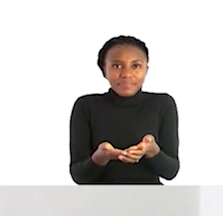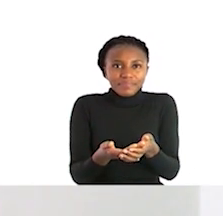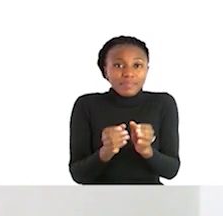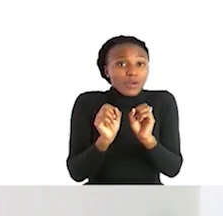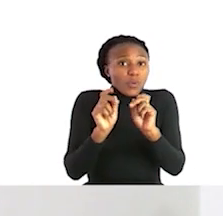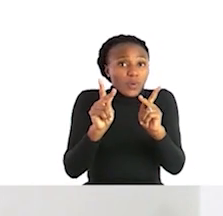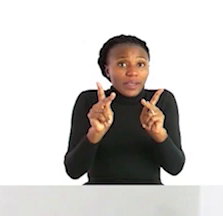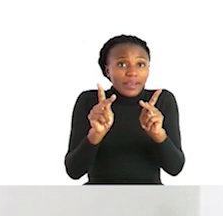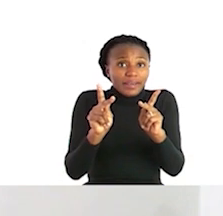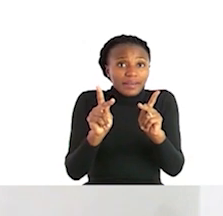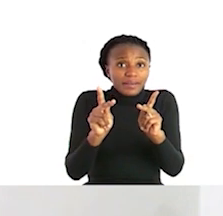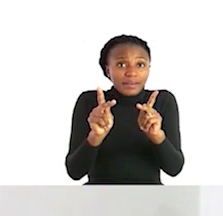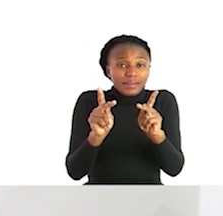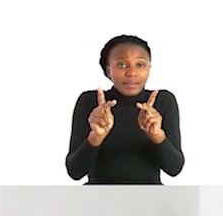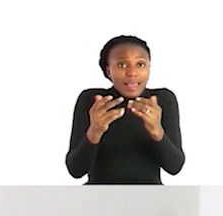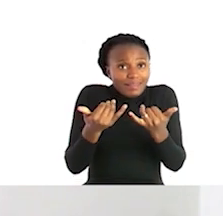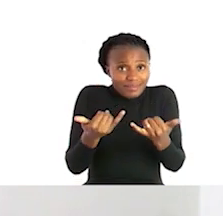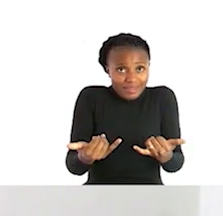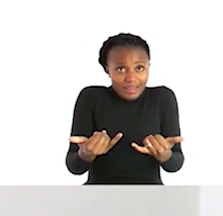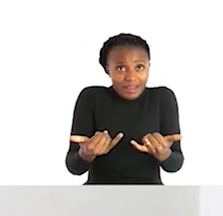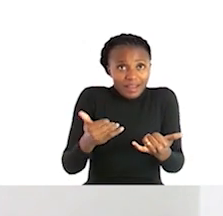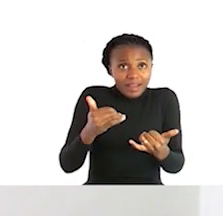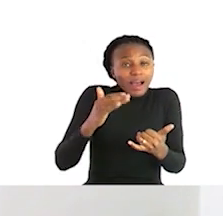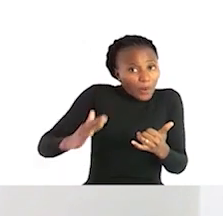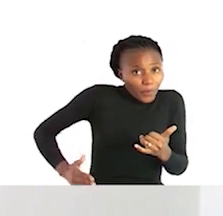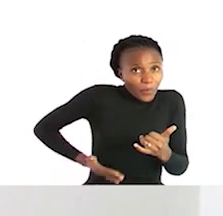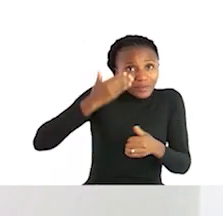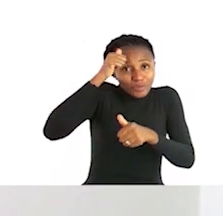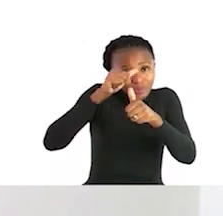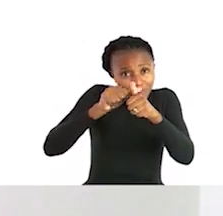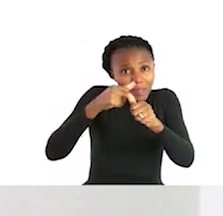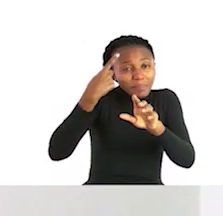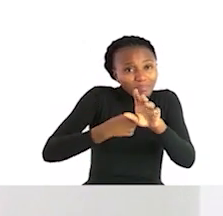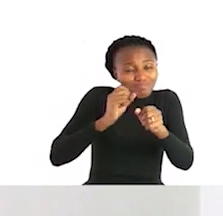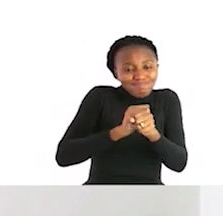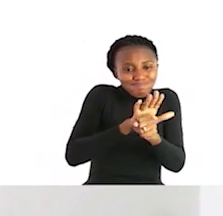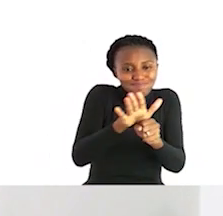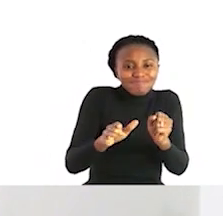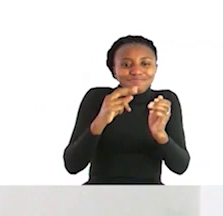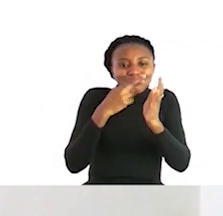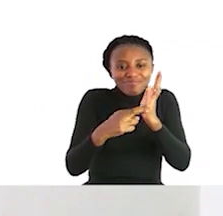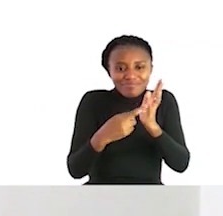Okay. Before we say goodbye, I'd like us to still remember to sanitize our